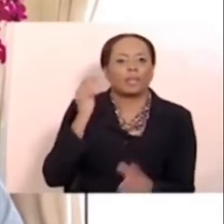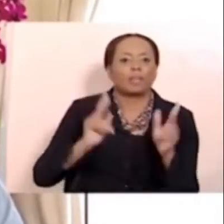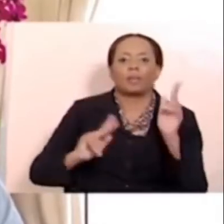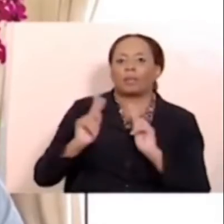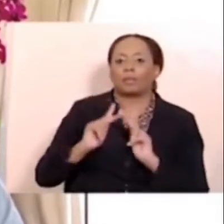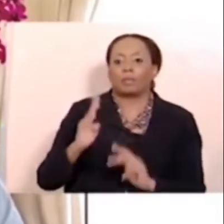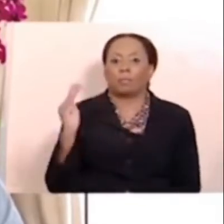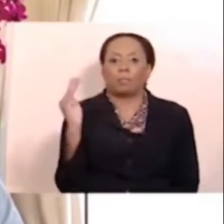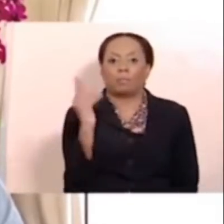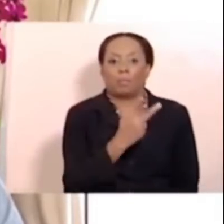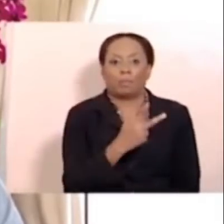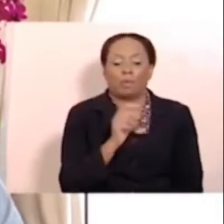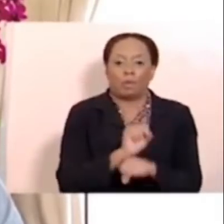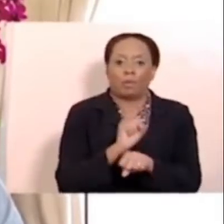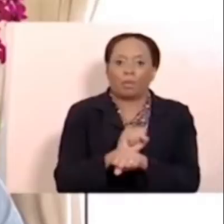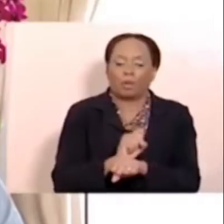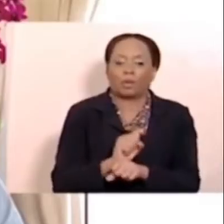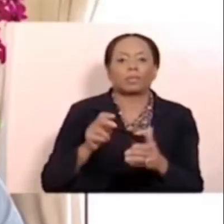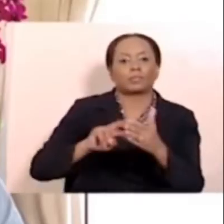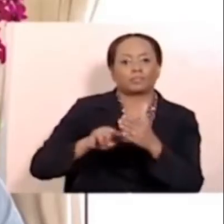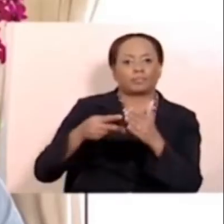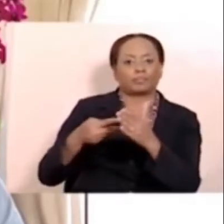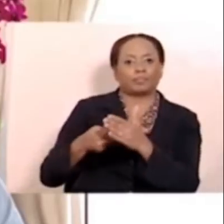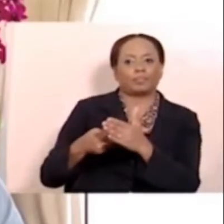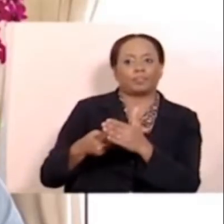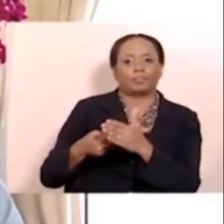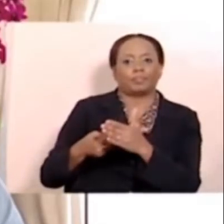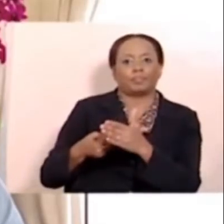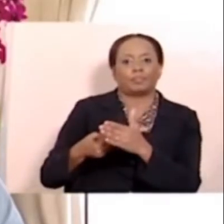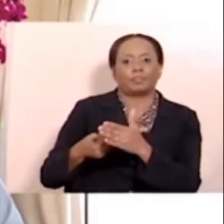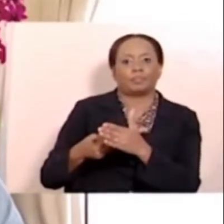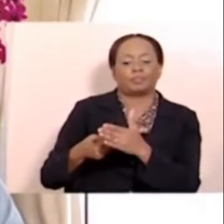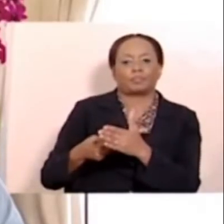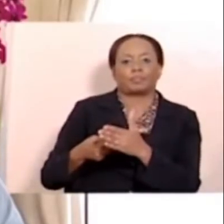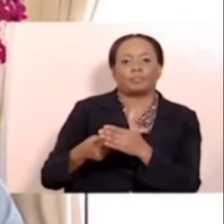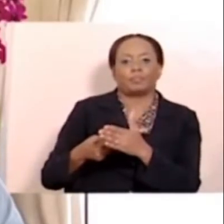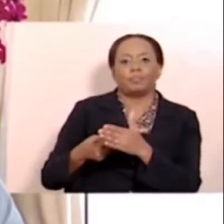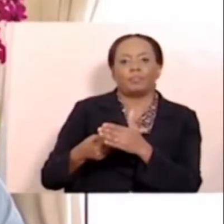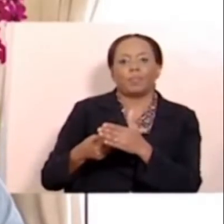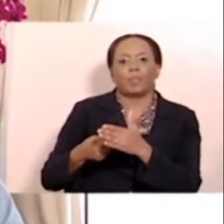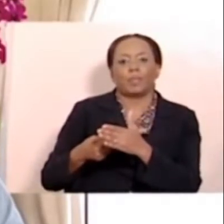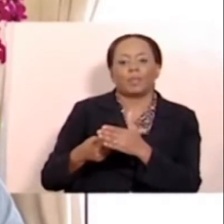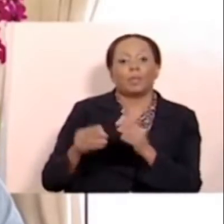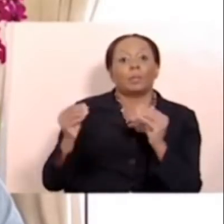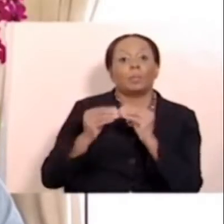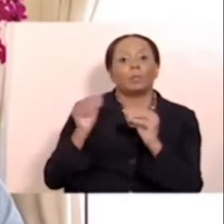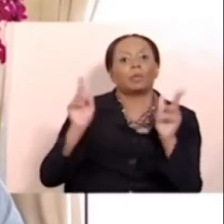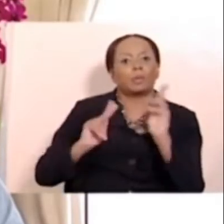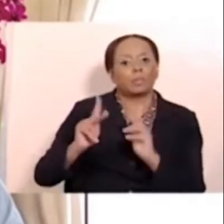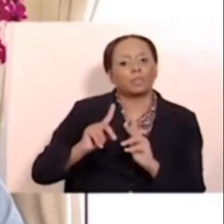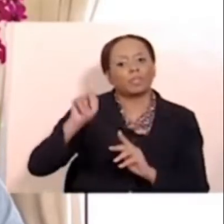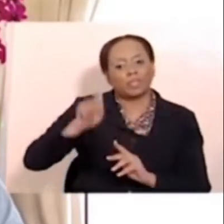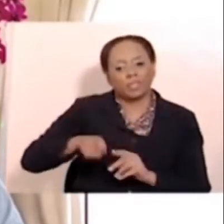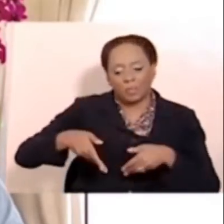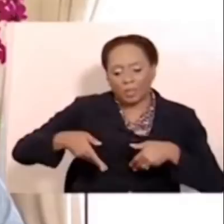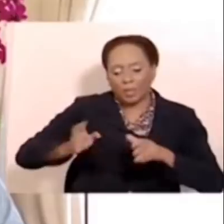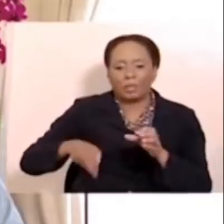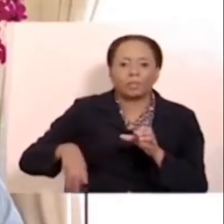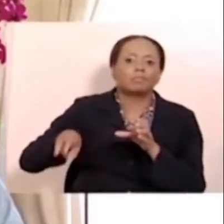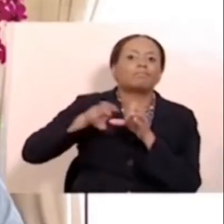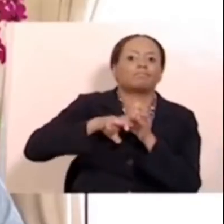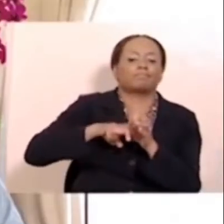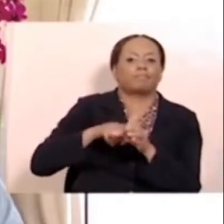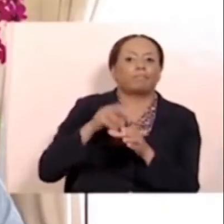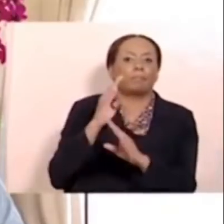work, then clearly we're going to have to move from the 60% restriction. At this stage, the public health